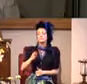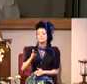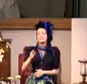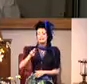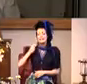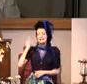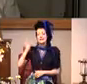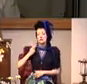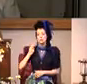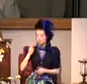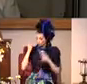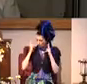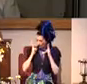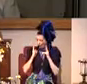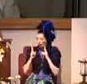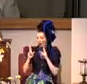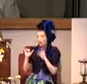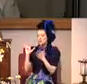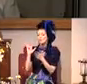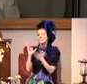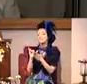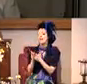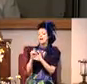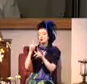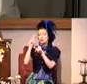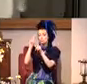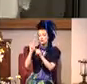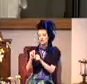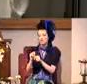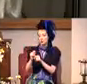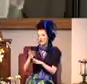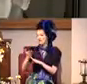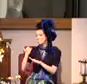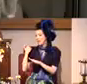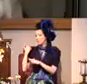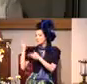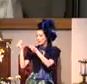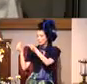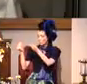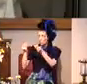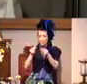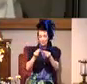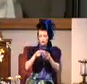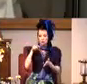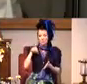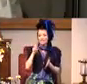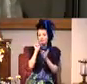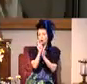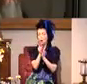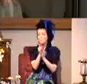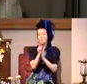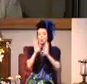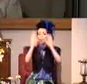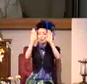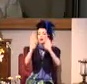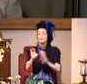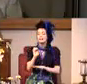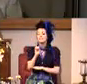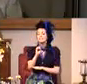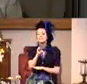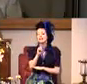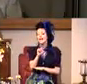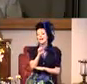that tradition and we thank the traditions of our past that bring us into this moment. A wonderful Seder meal, and then